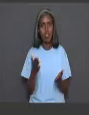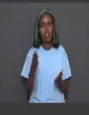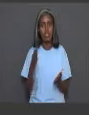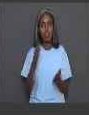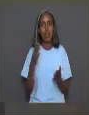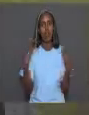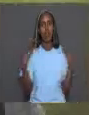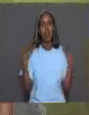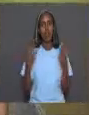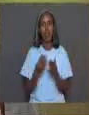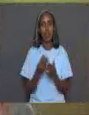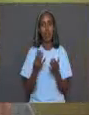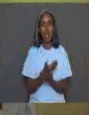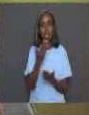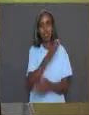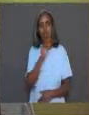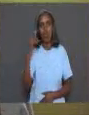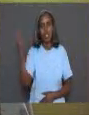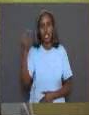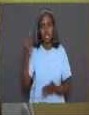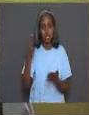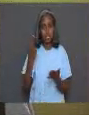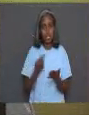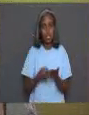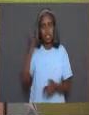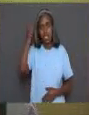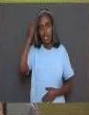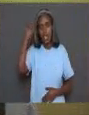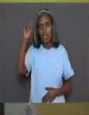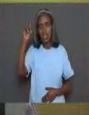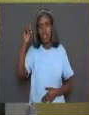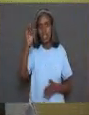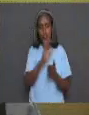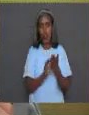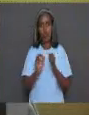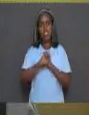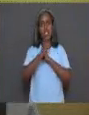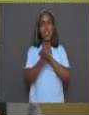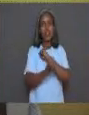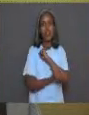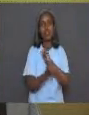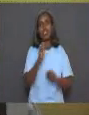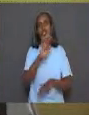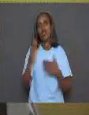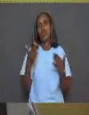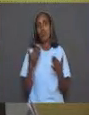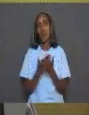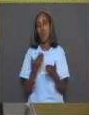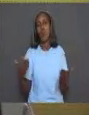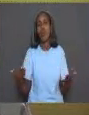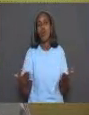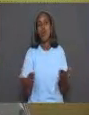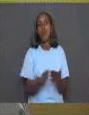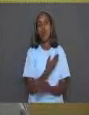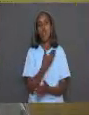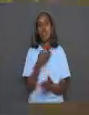Nations. These ideas form the foundation of all modern taxation.